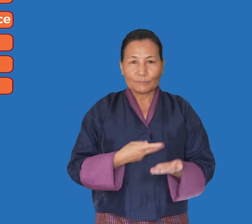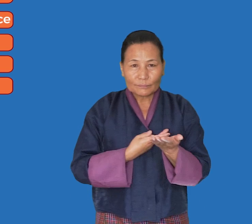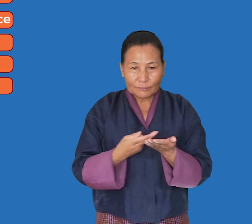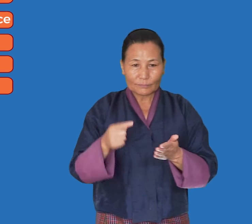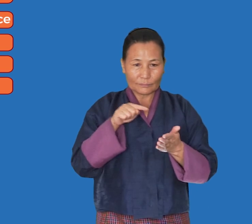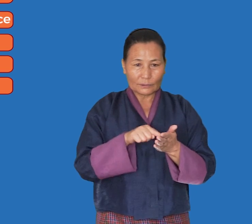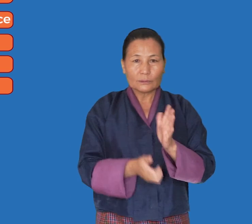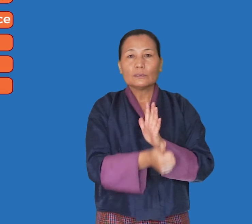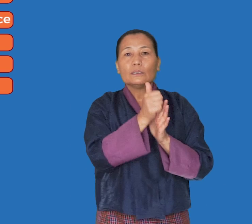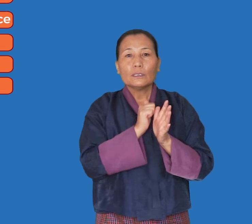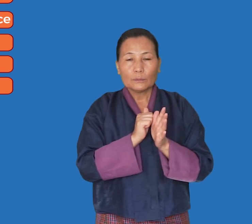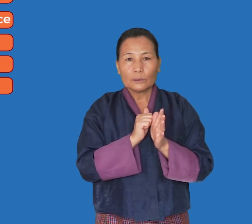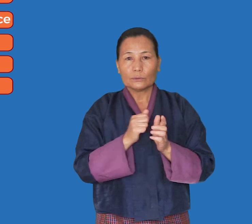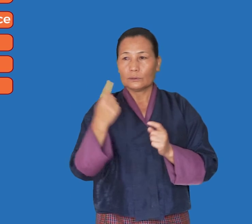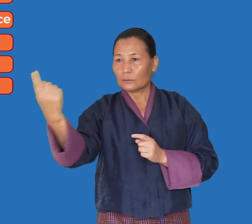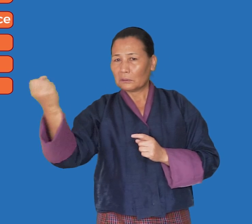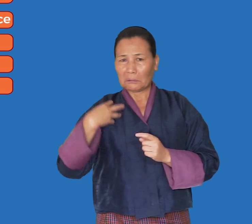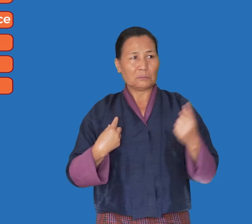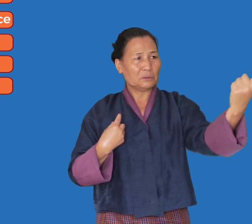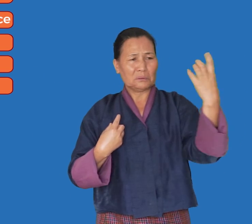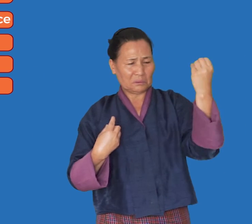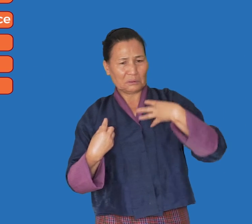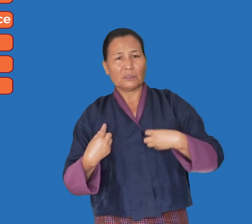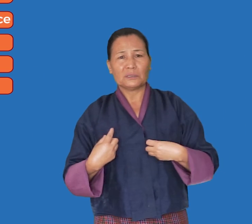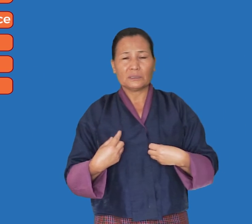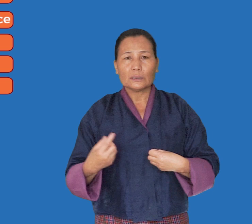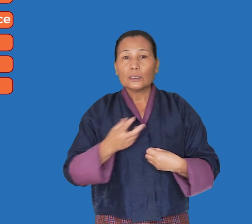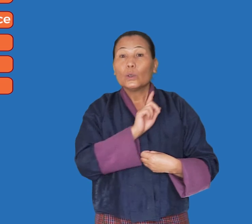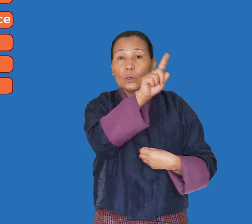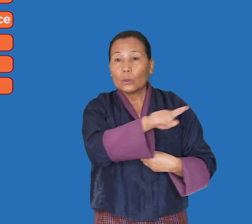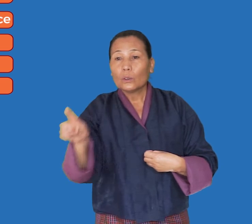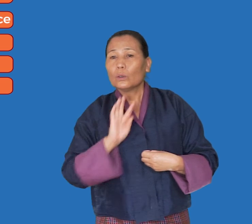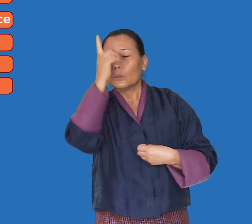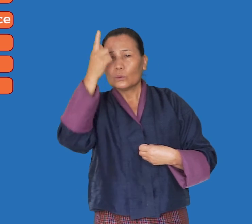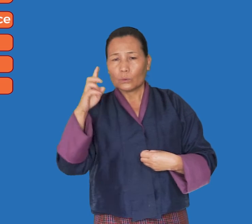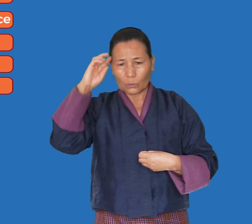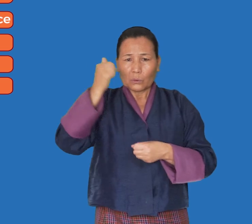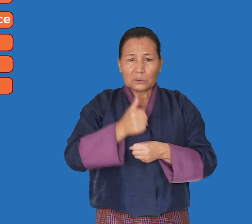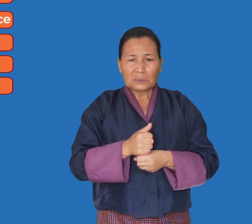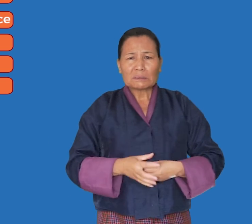Judging the source of news is a complex process.